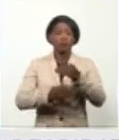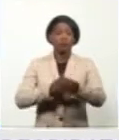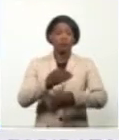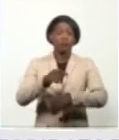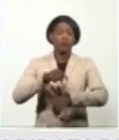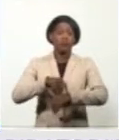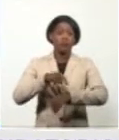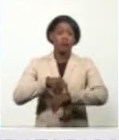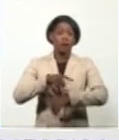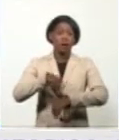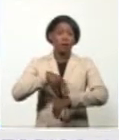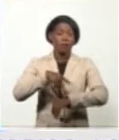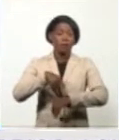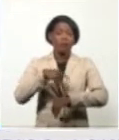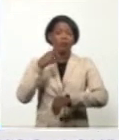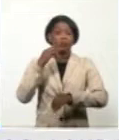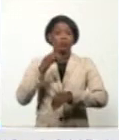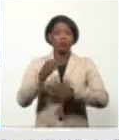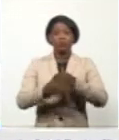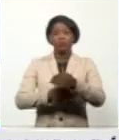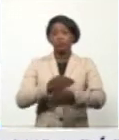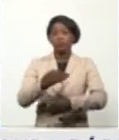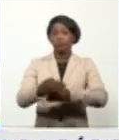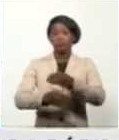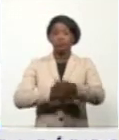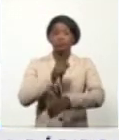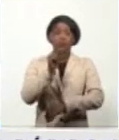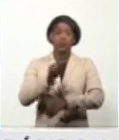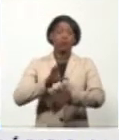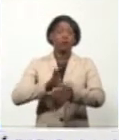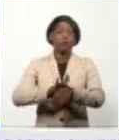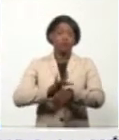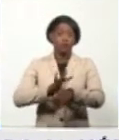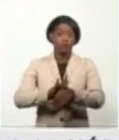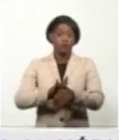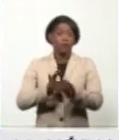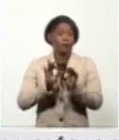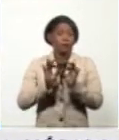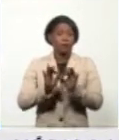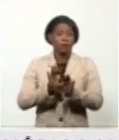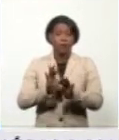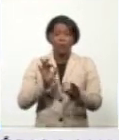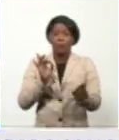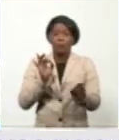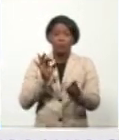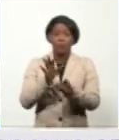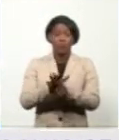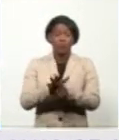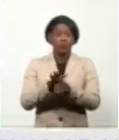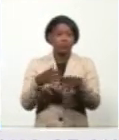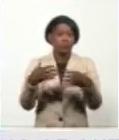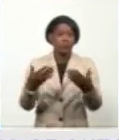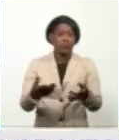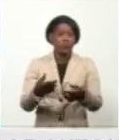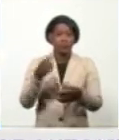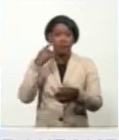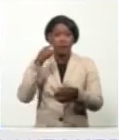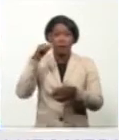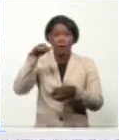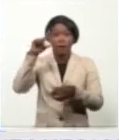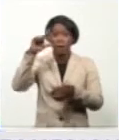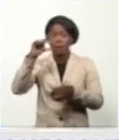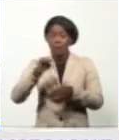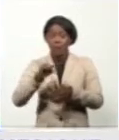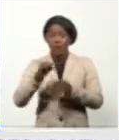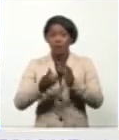is also a product of the time of evolution of the cases, and that we are really going to start having